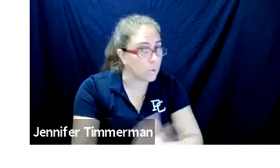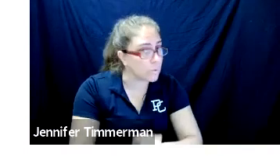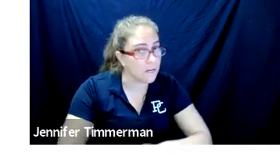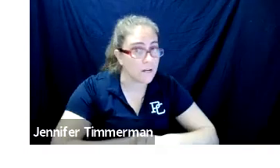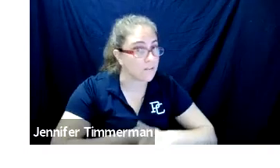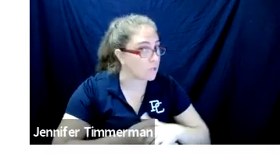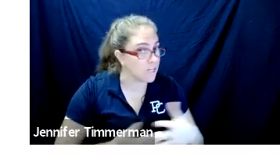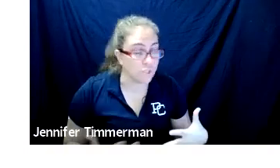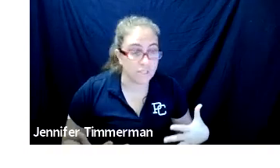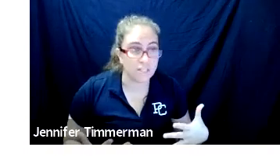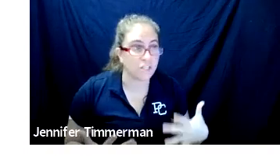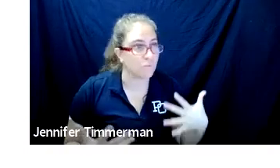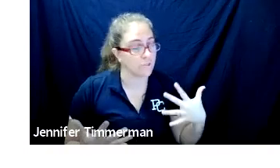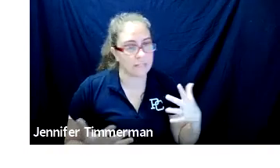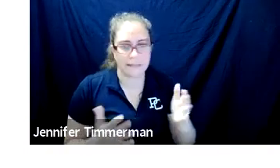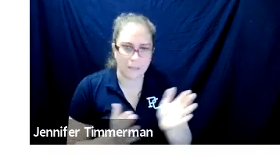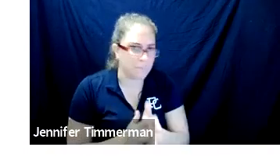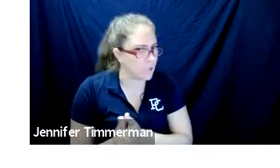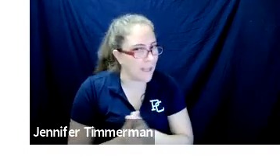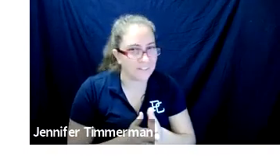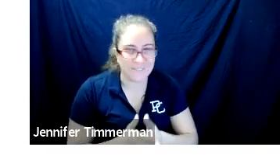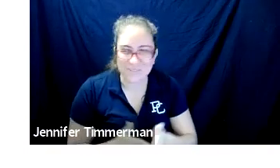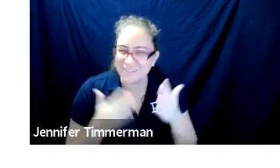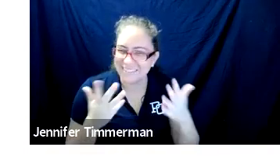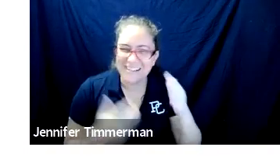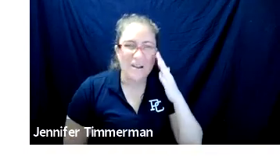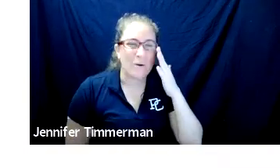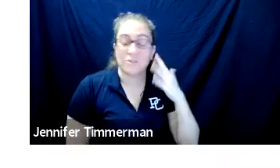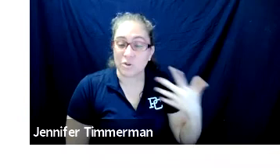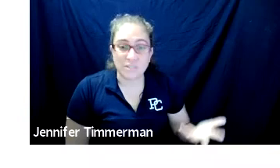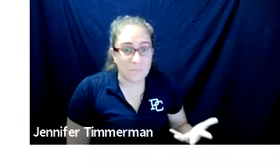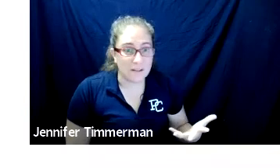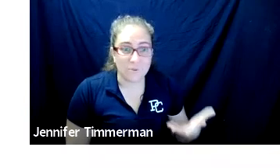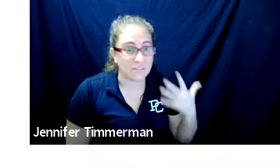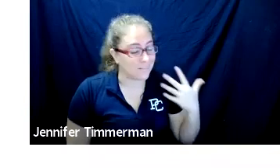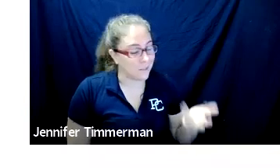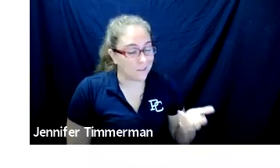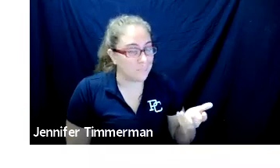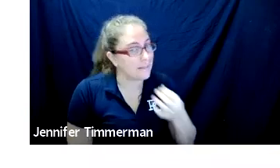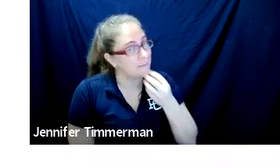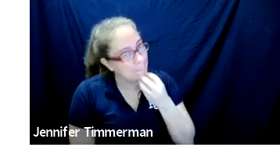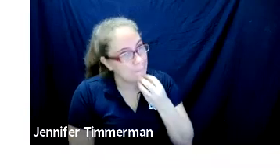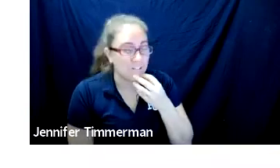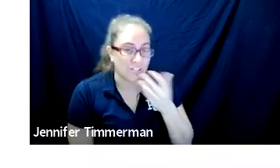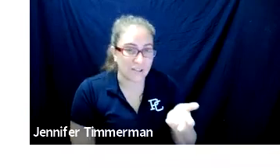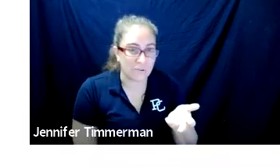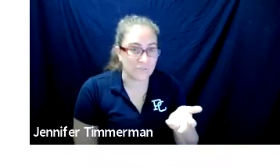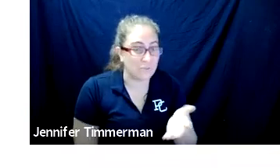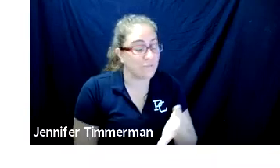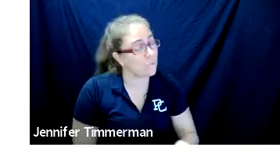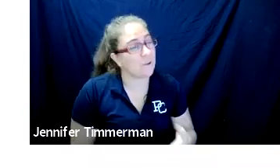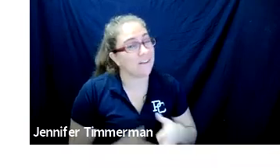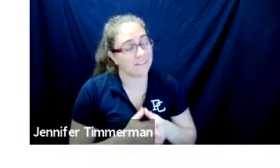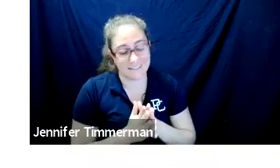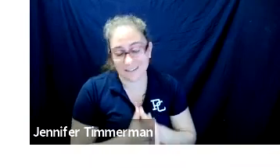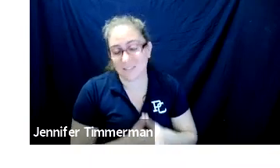new career, if you're interested, you were just like, I'm going to go back to school, or you know somebody who's contemplating, what should I go to school